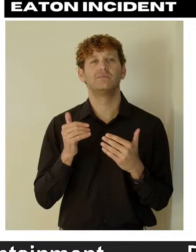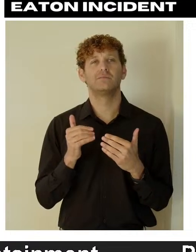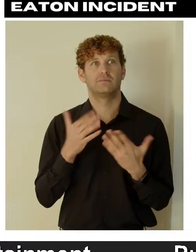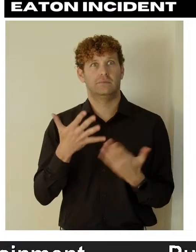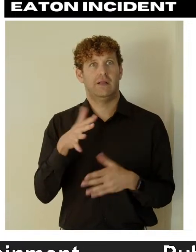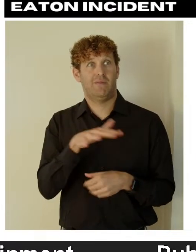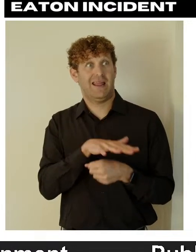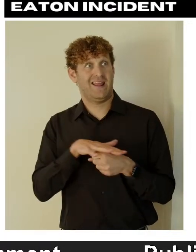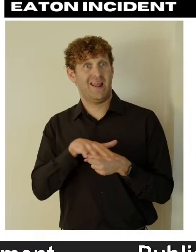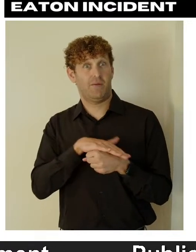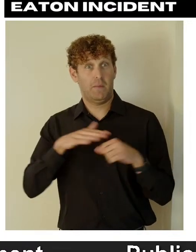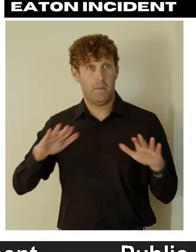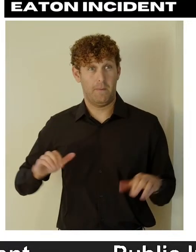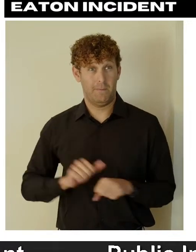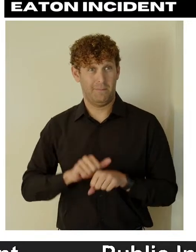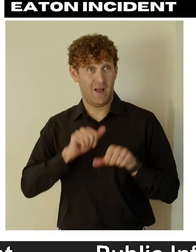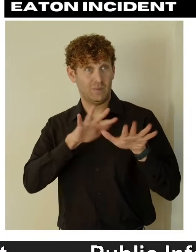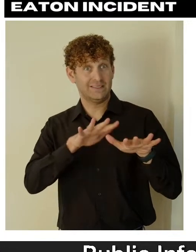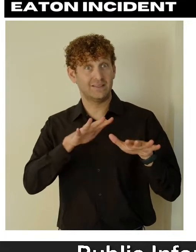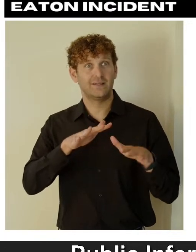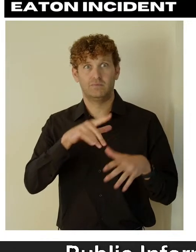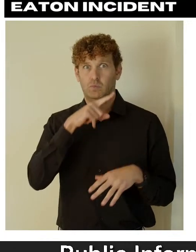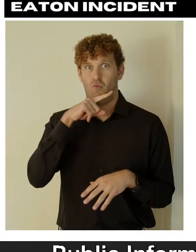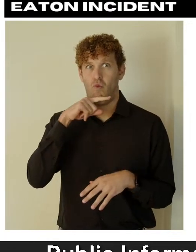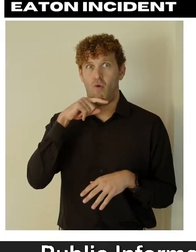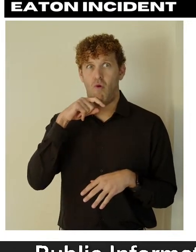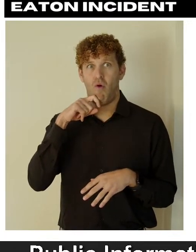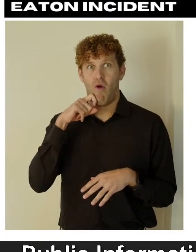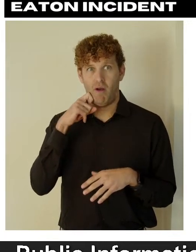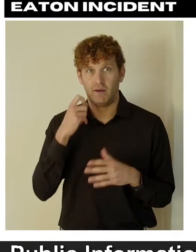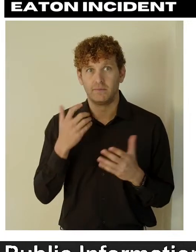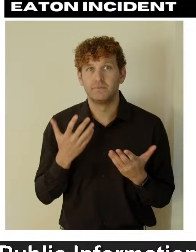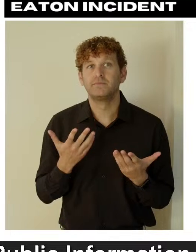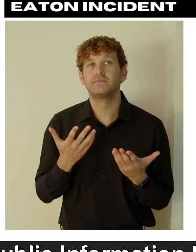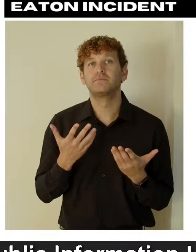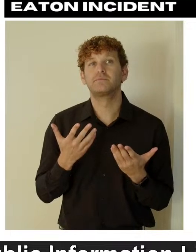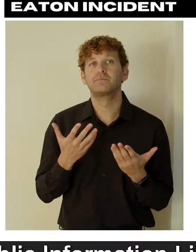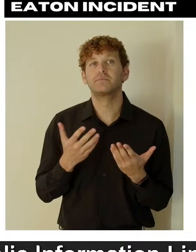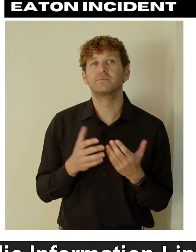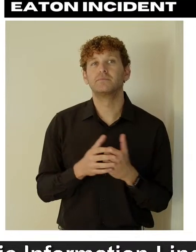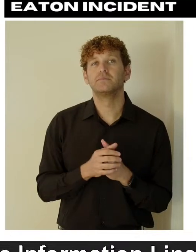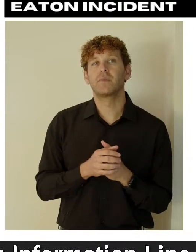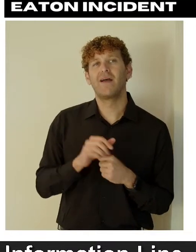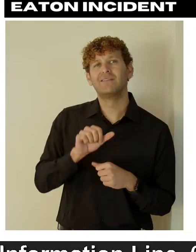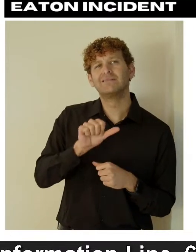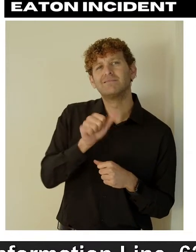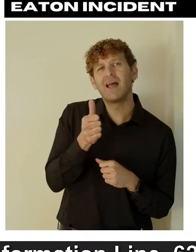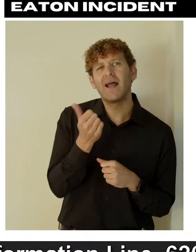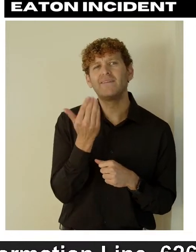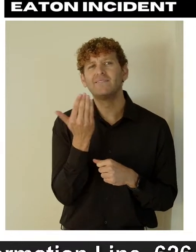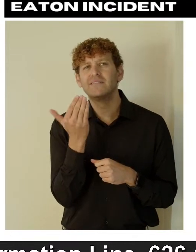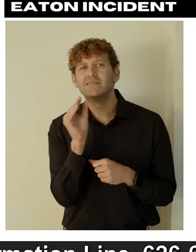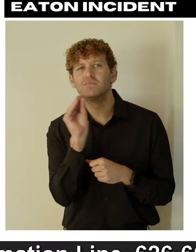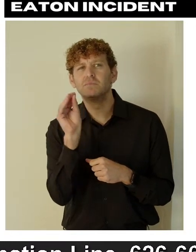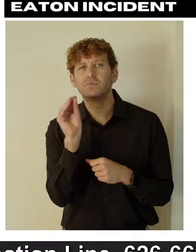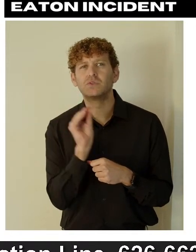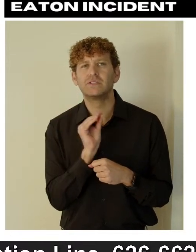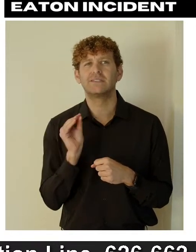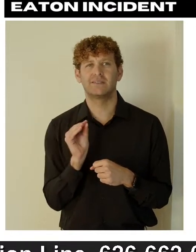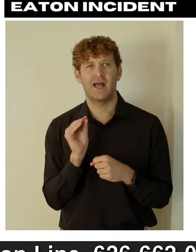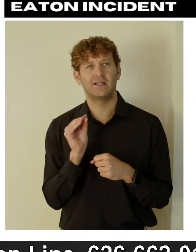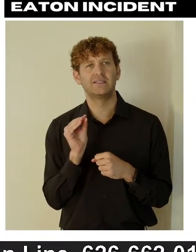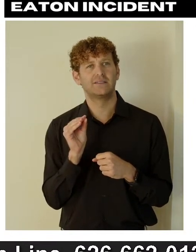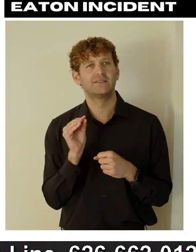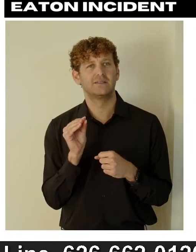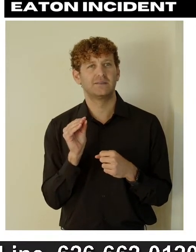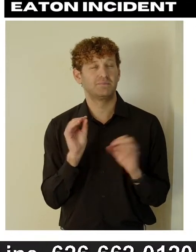air. And so we do have RHs 10-15% across much of the area. Although we're going to start losing the wind tomorrow, it's